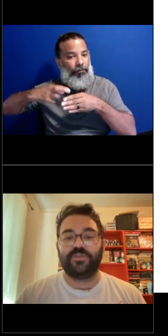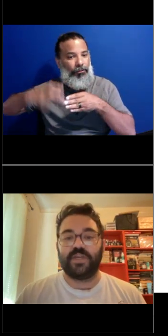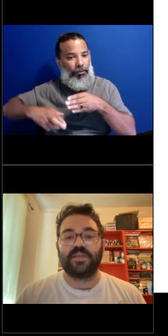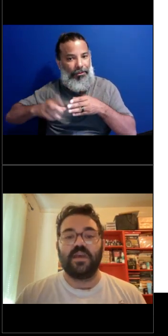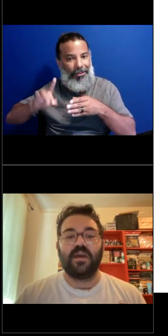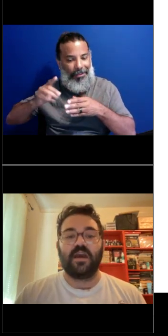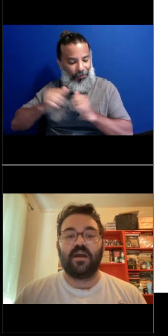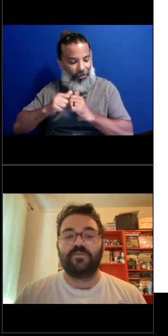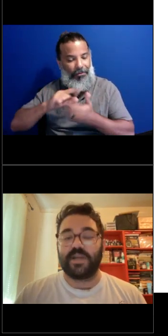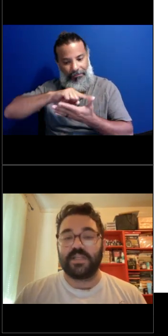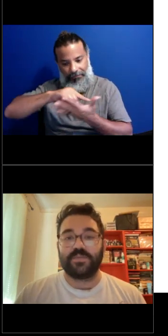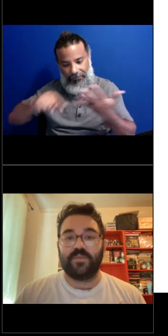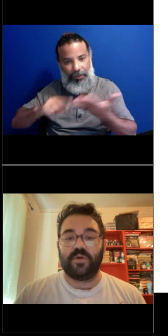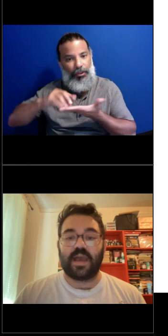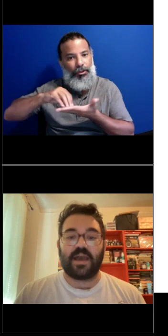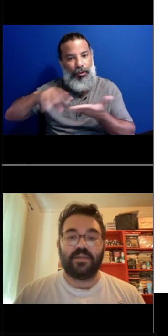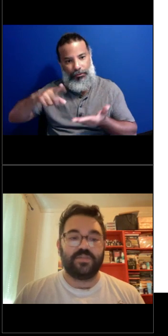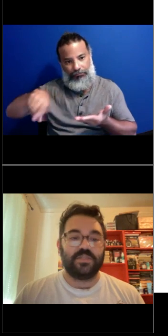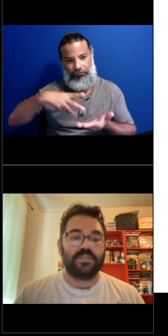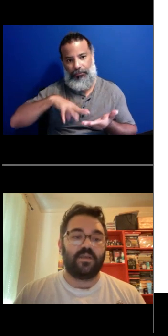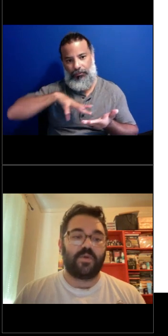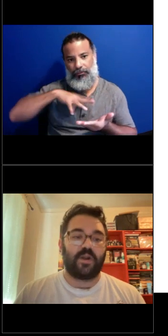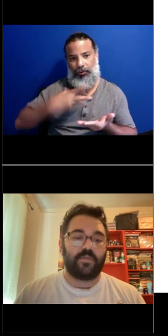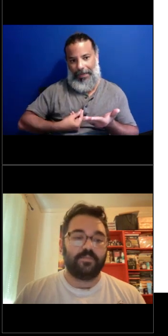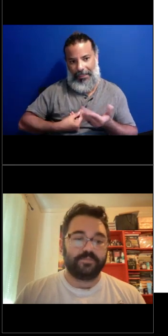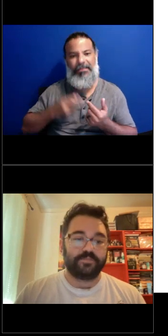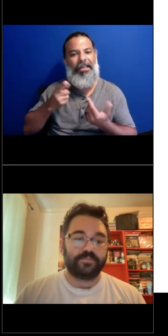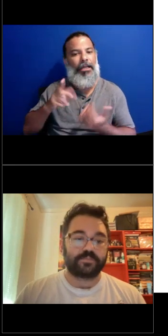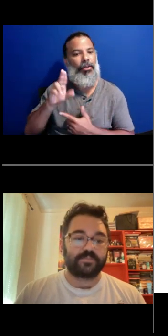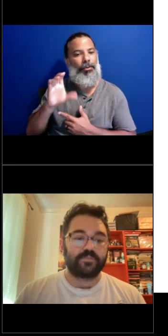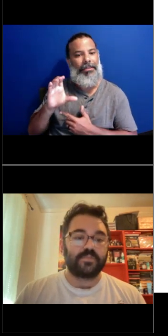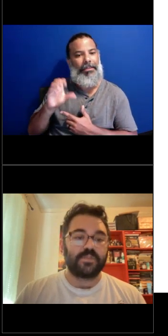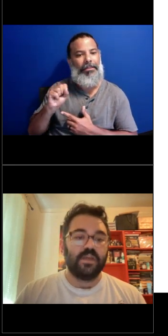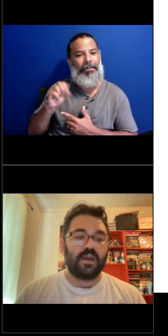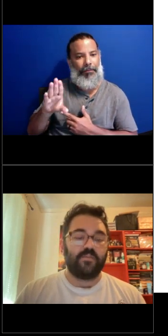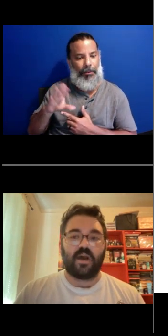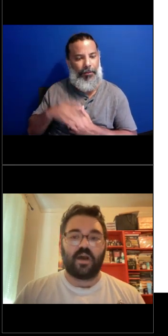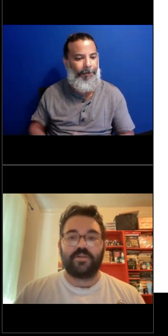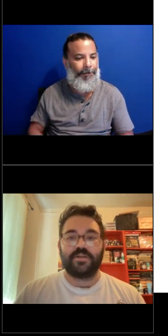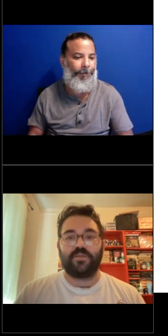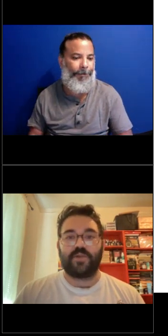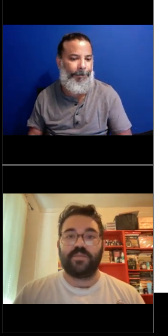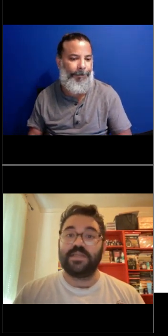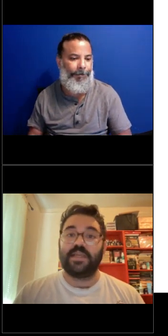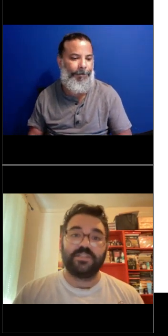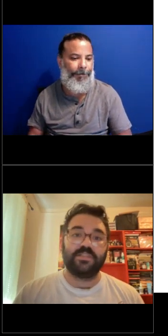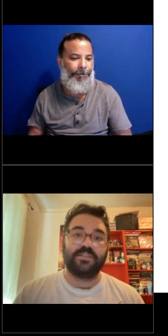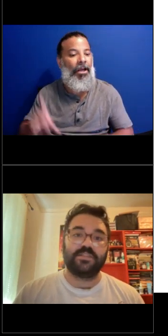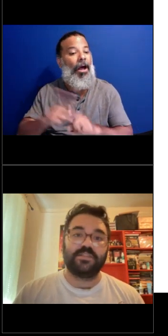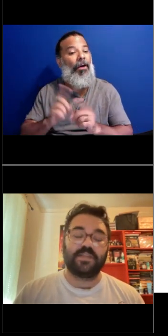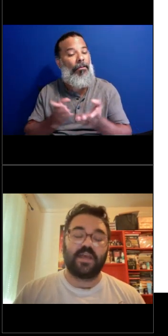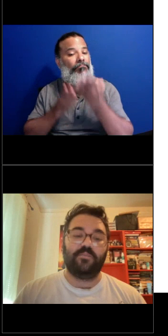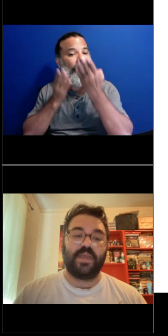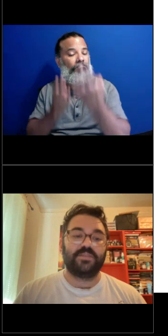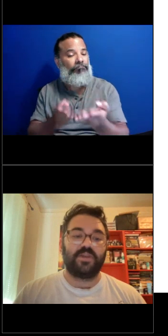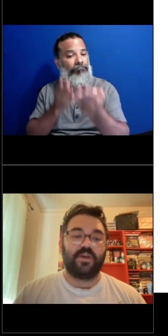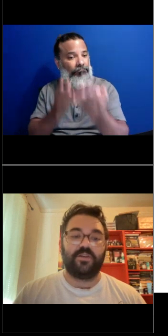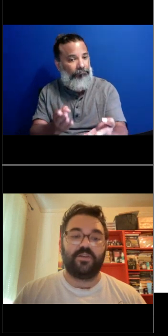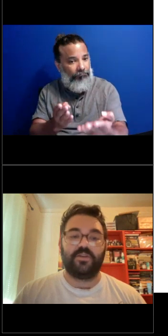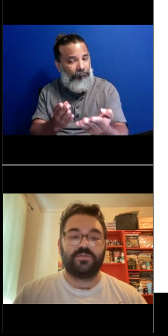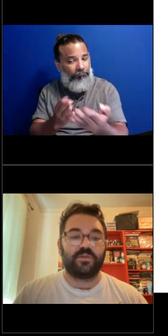of students of trans people at UC Santa Barbara. I'll offer some recommendations